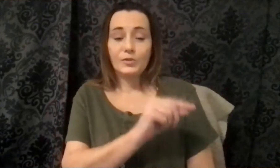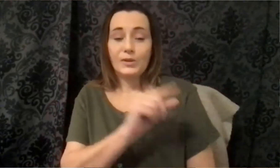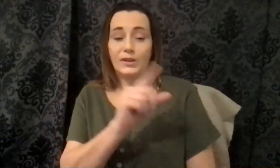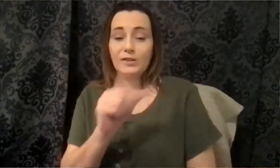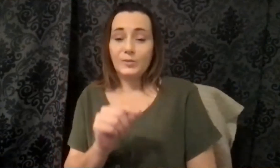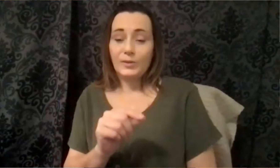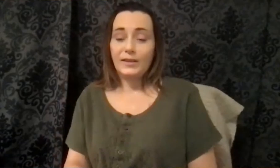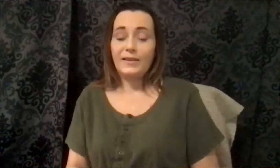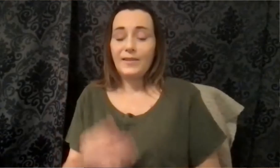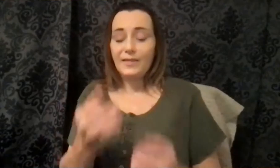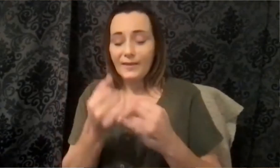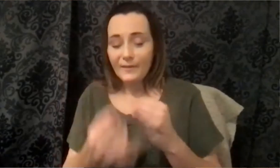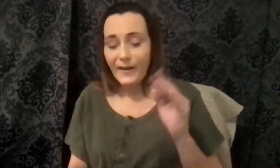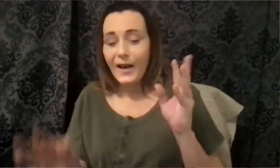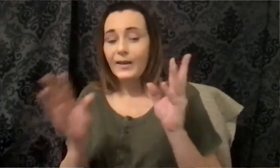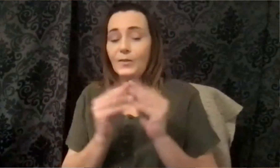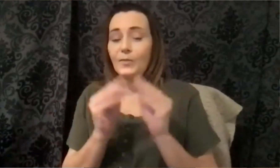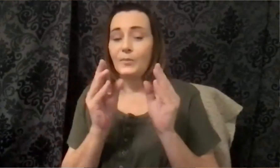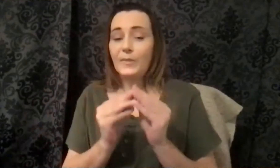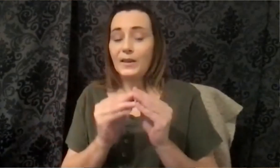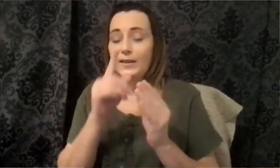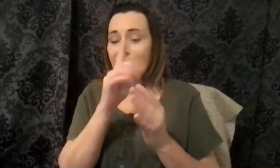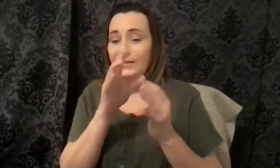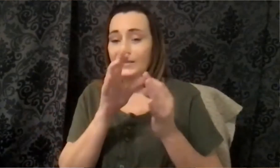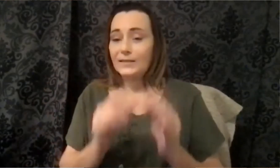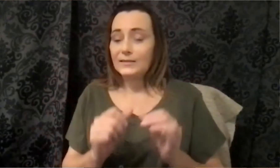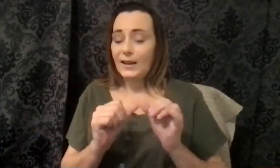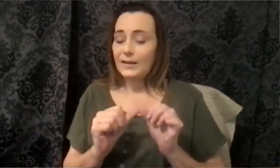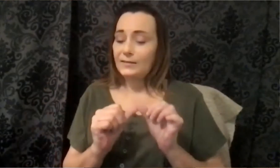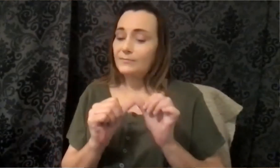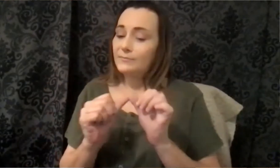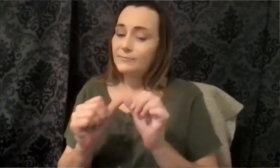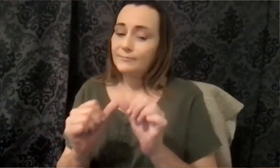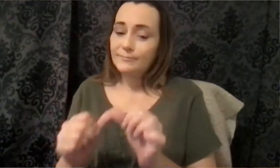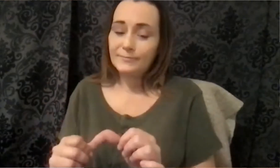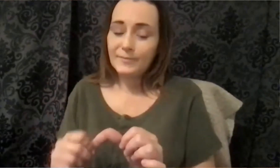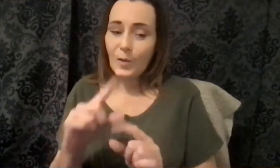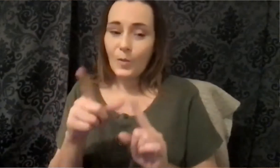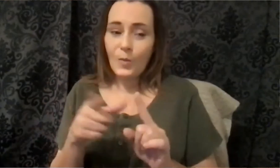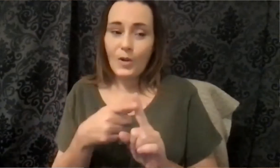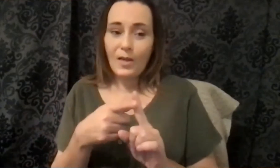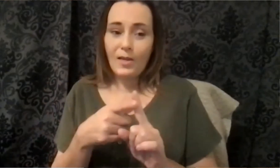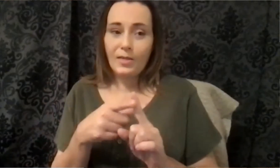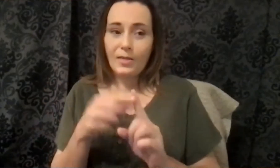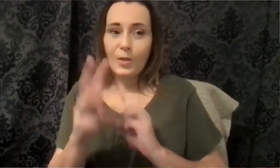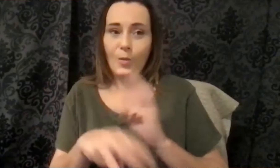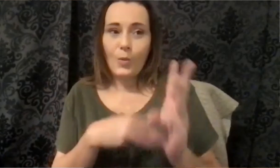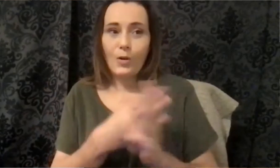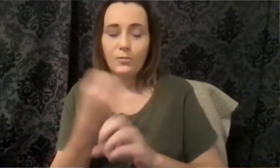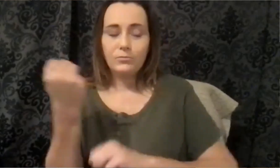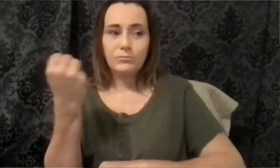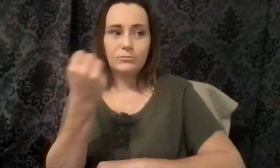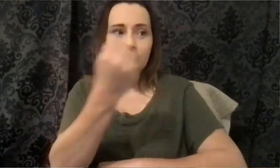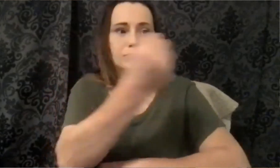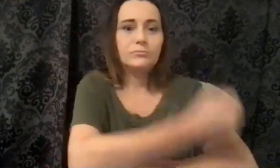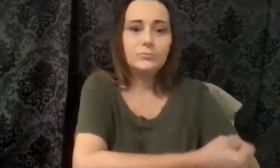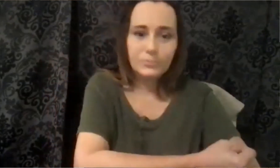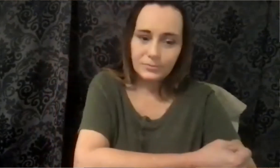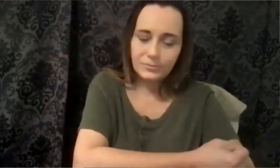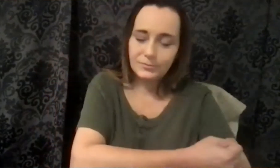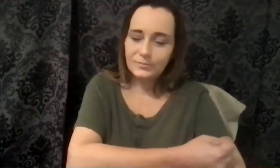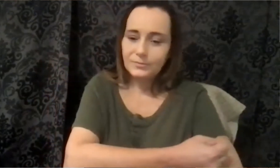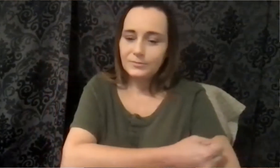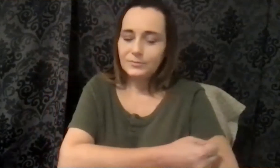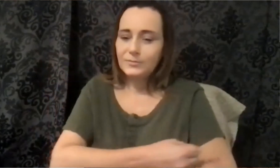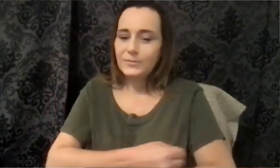took place just as the world was shutting down. And the board member who was then the point person,